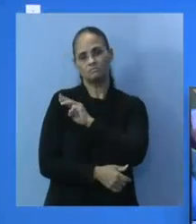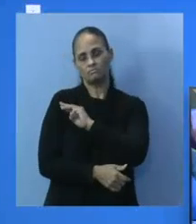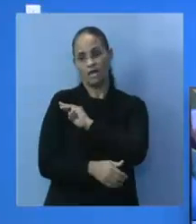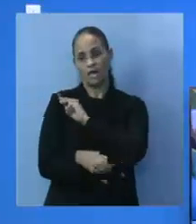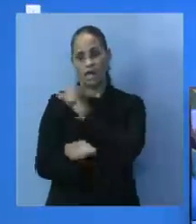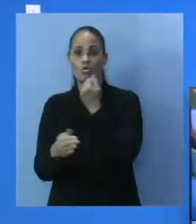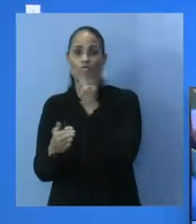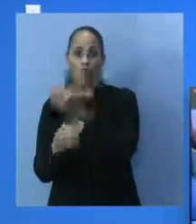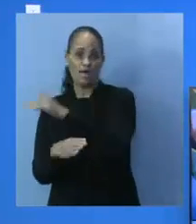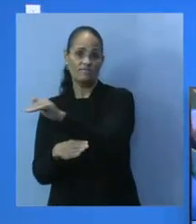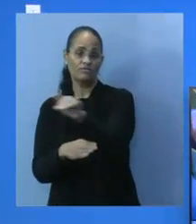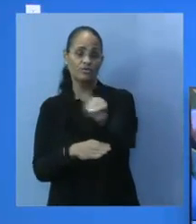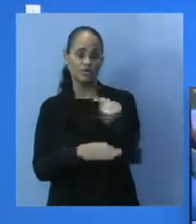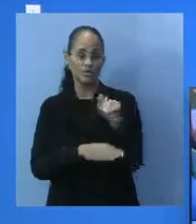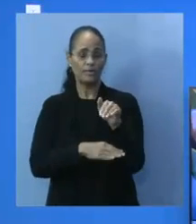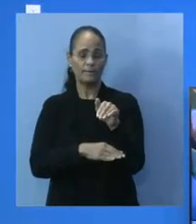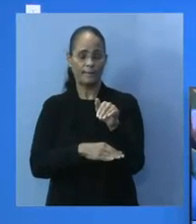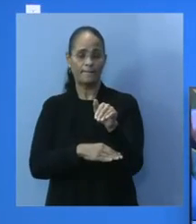afternoon.